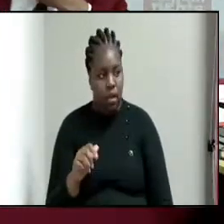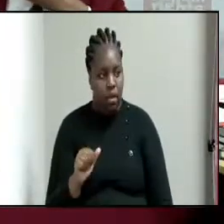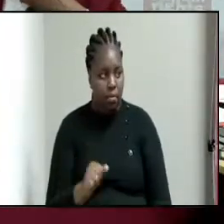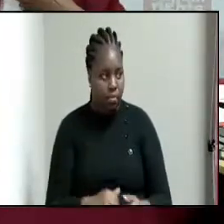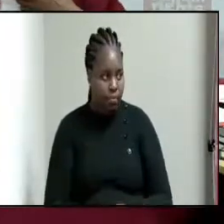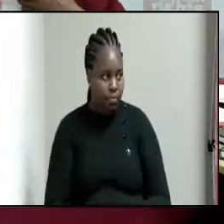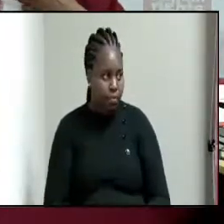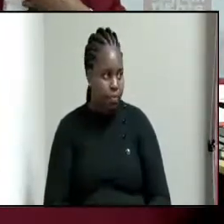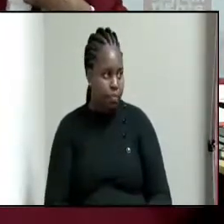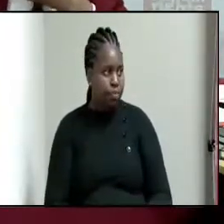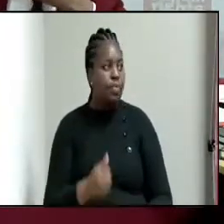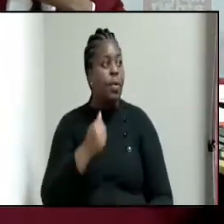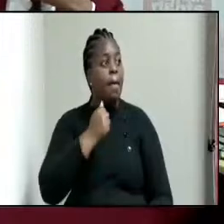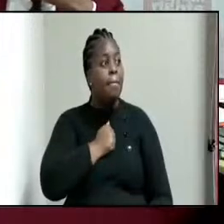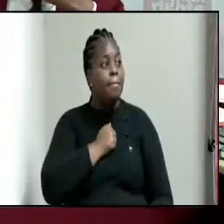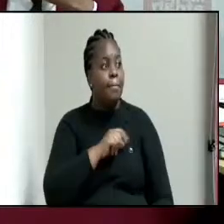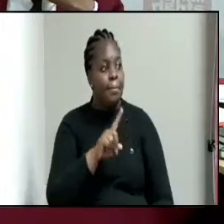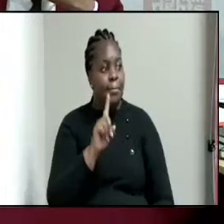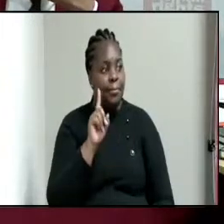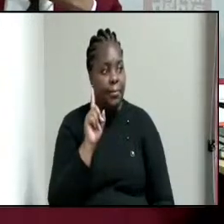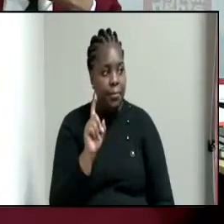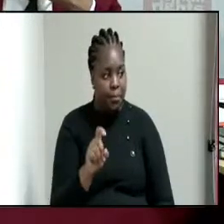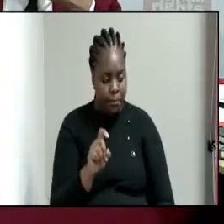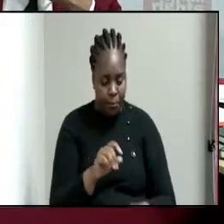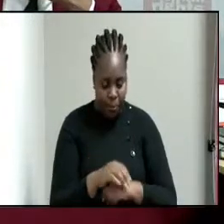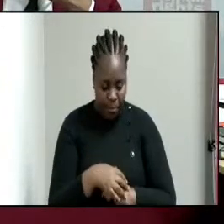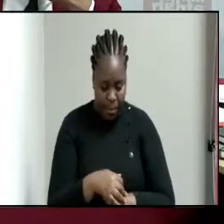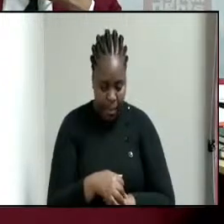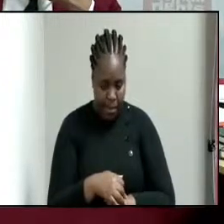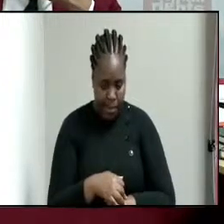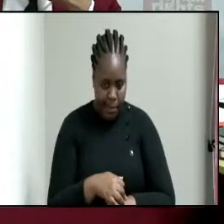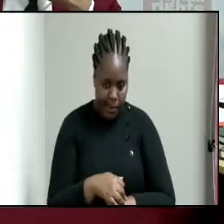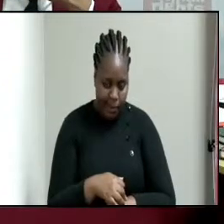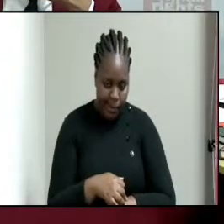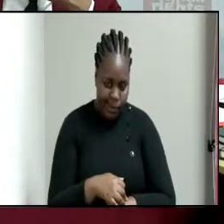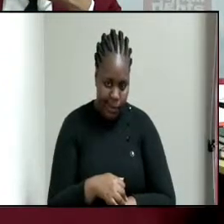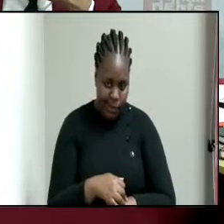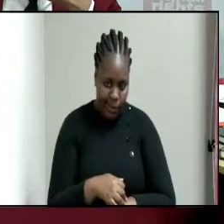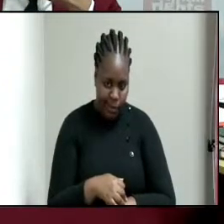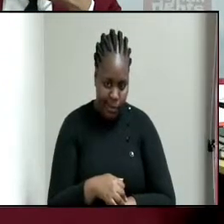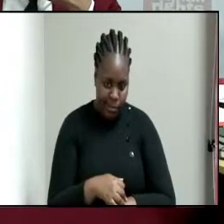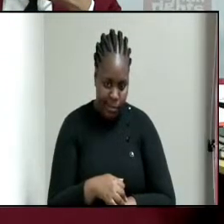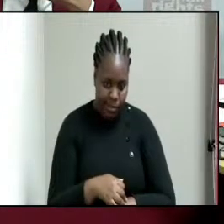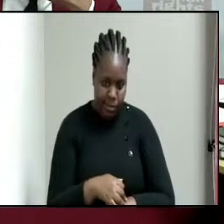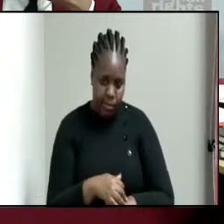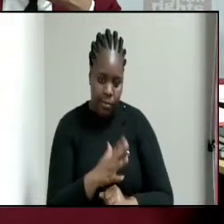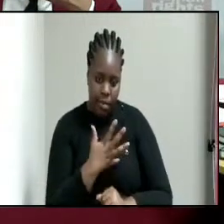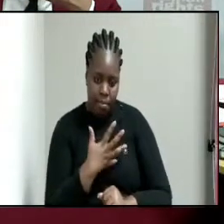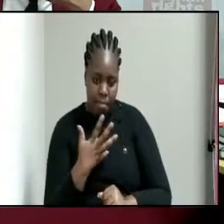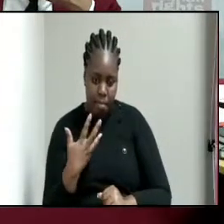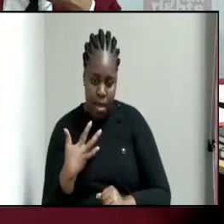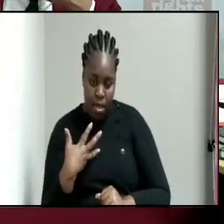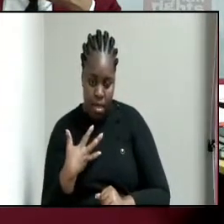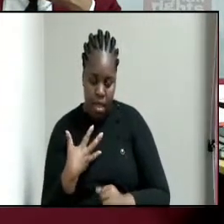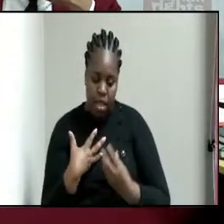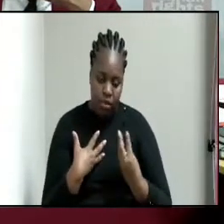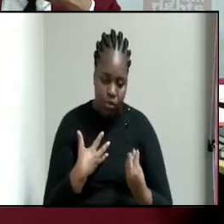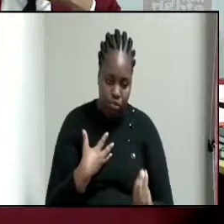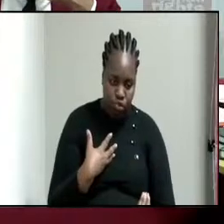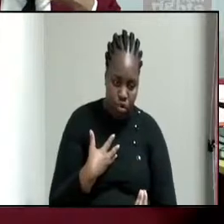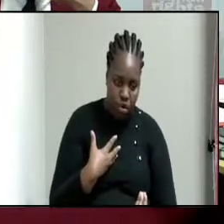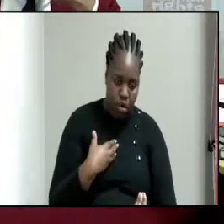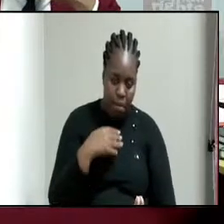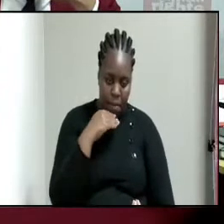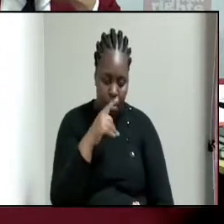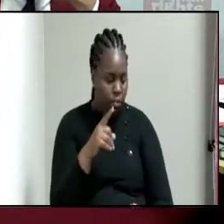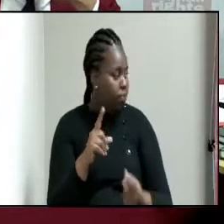Thank you, Doctor. My question is around motherhood and childhood, which are entitled